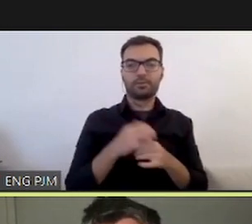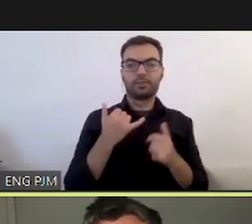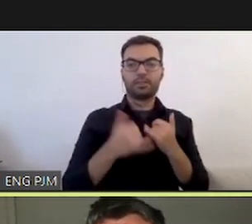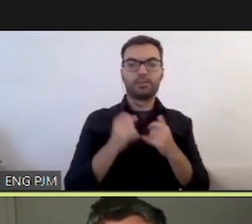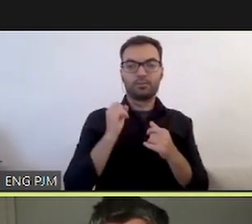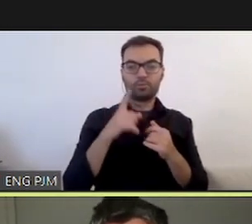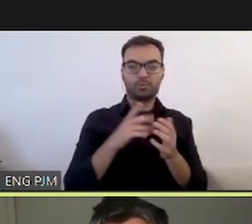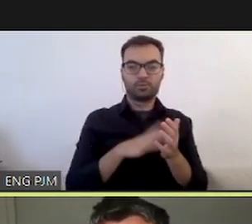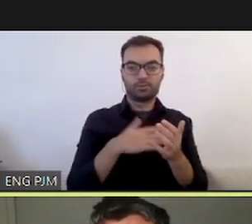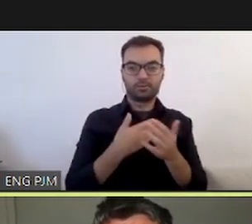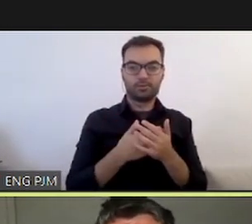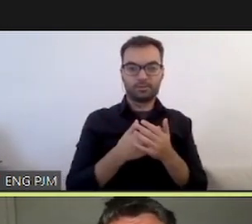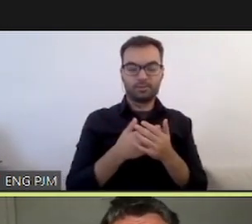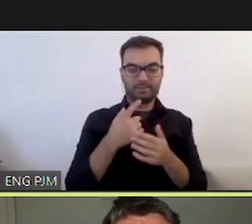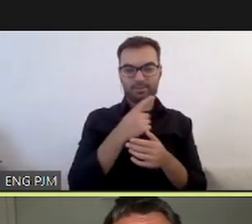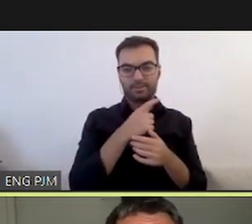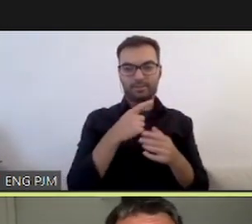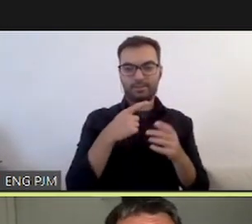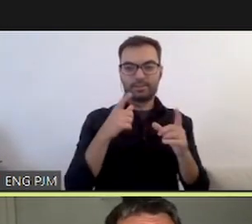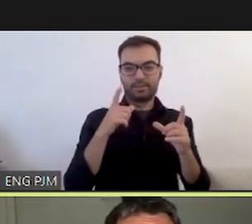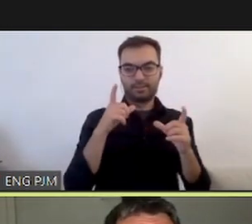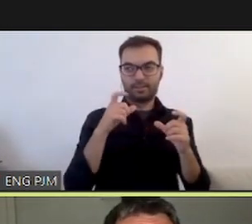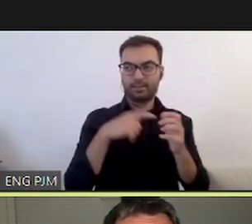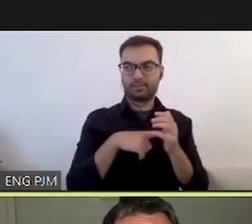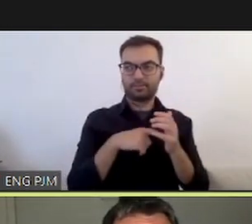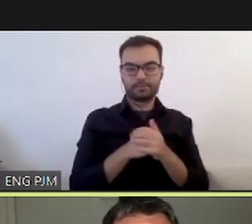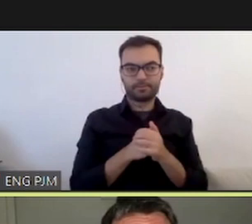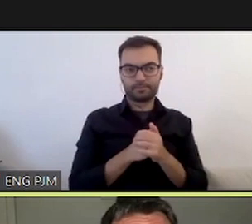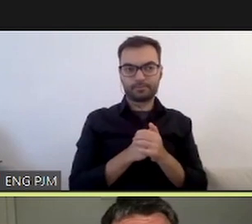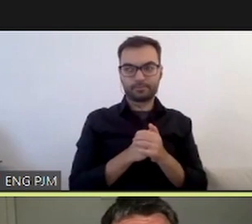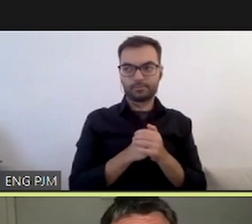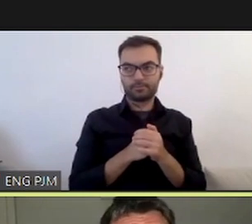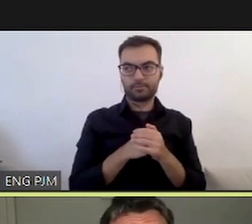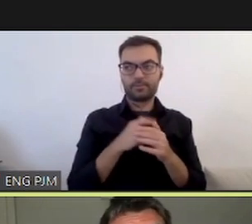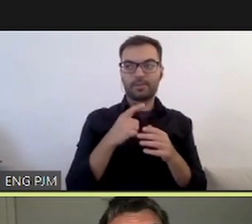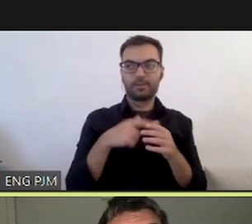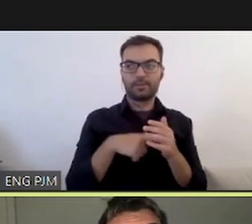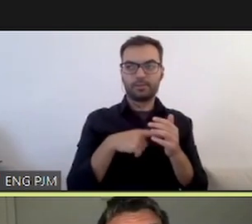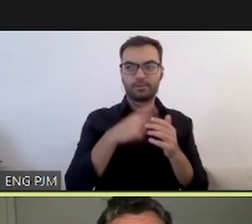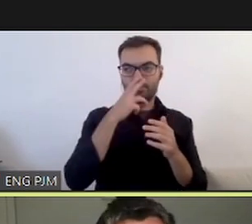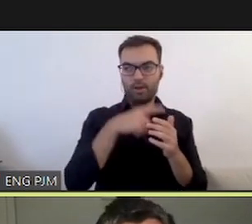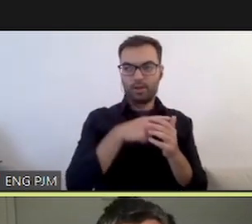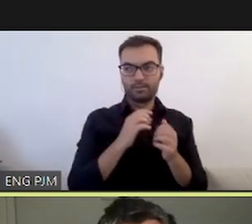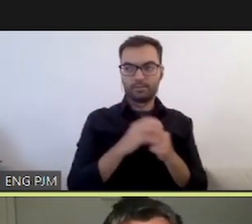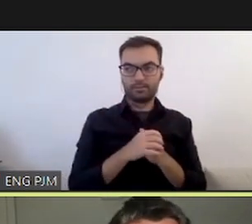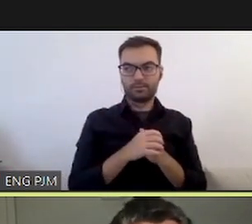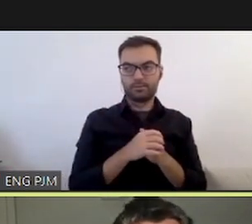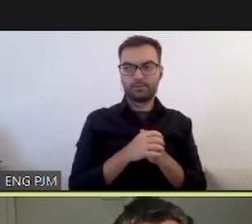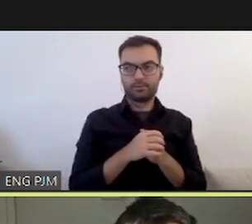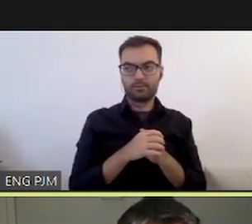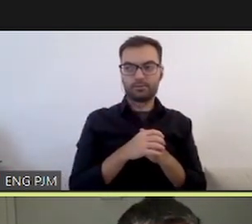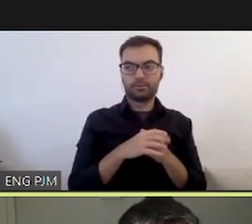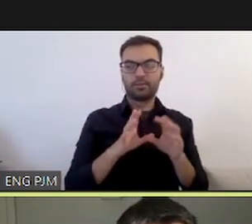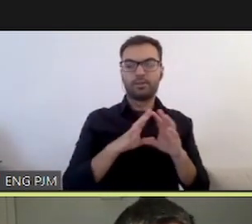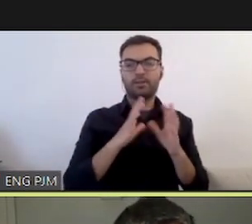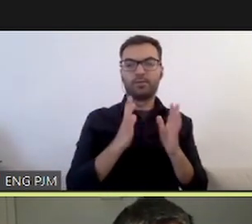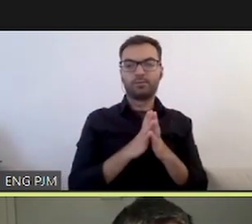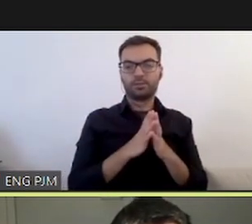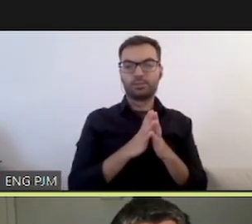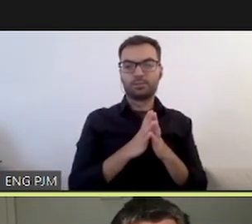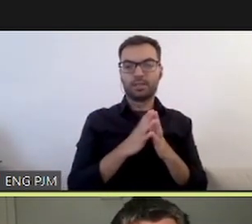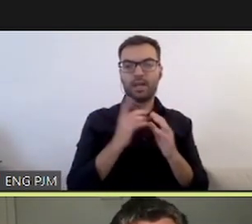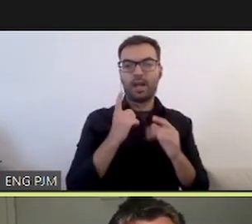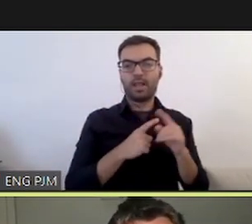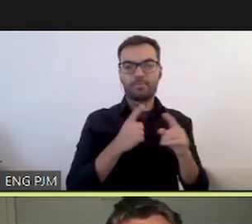for example, the picture, I will go in the one step further. Every non-text content